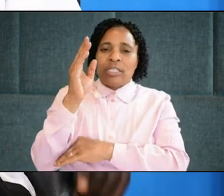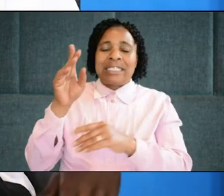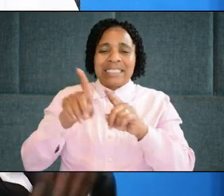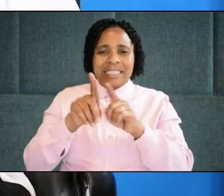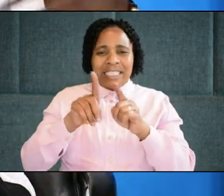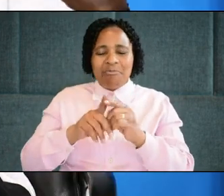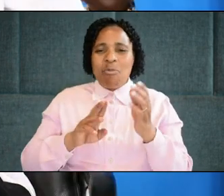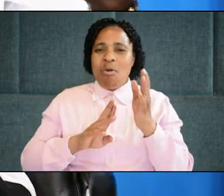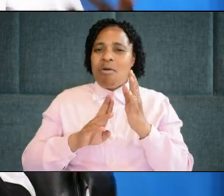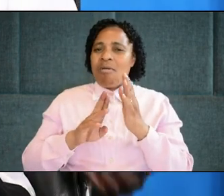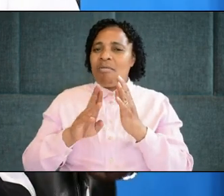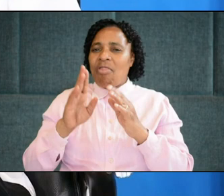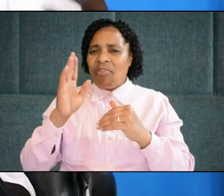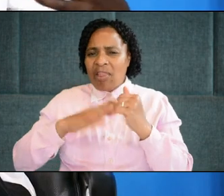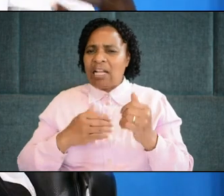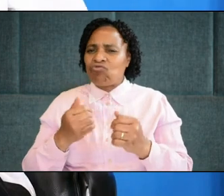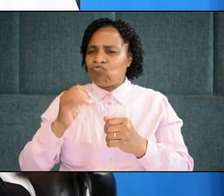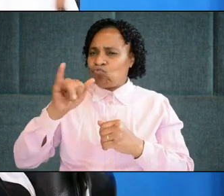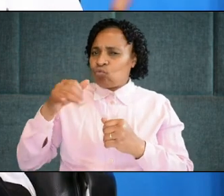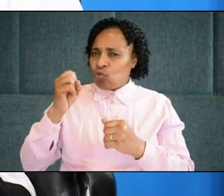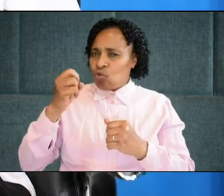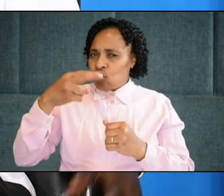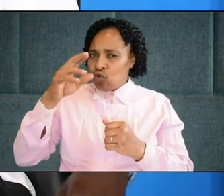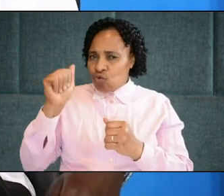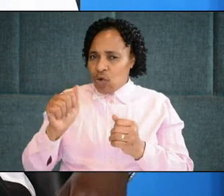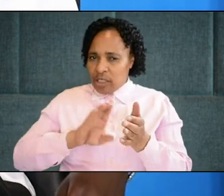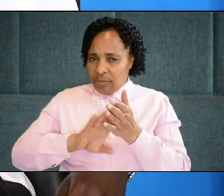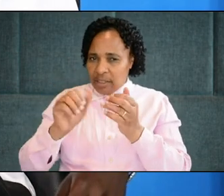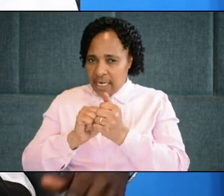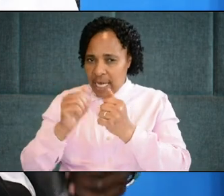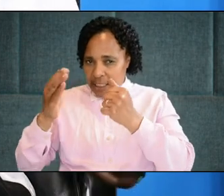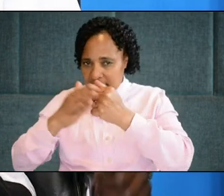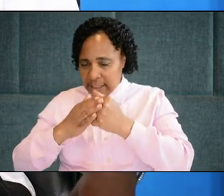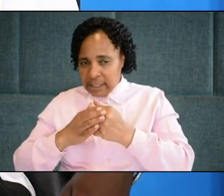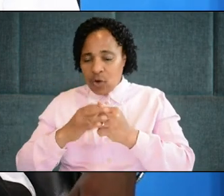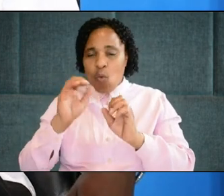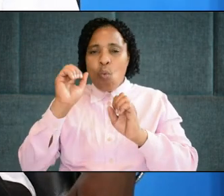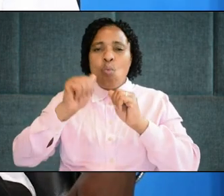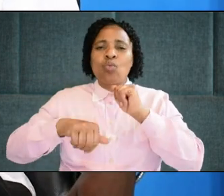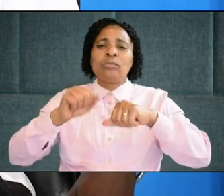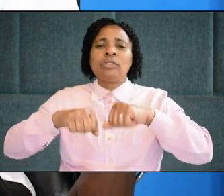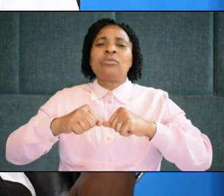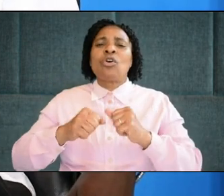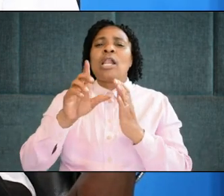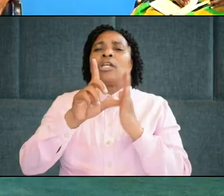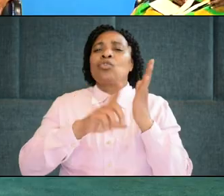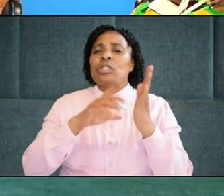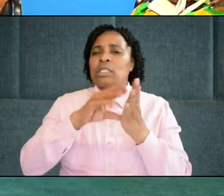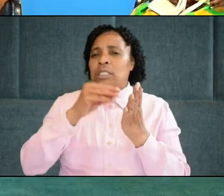9:14, where the Israelites did not consult God. What's the object lesson that you can draw from this?